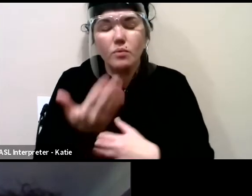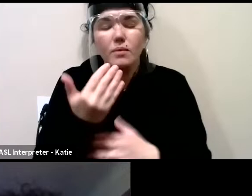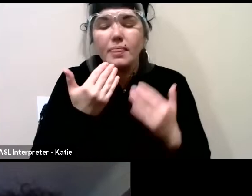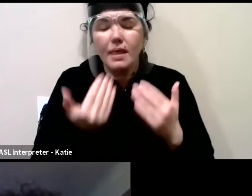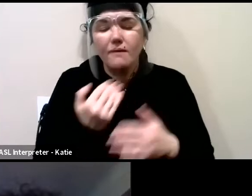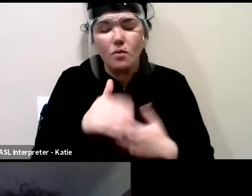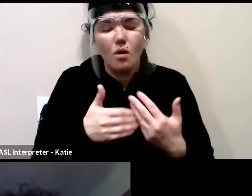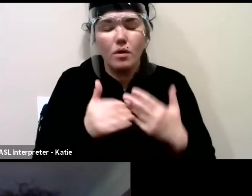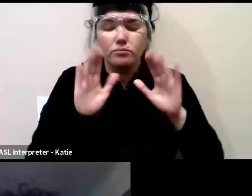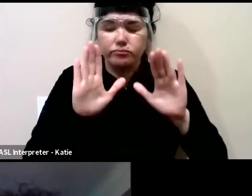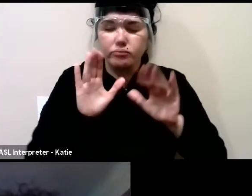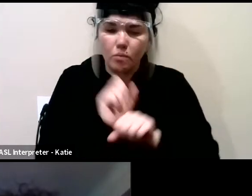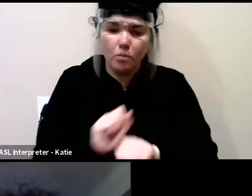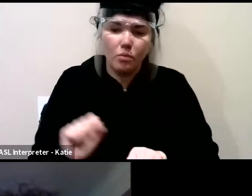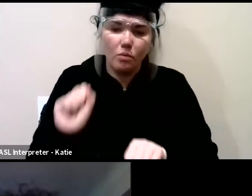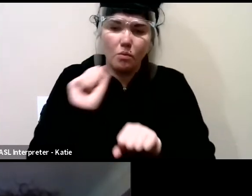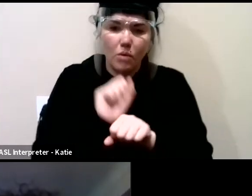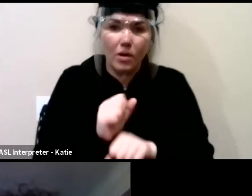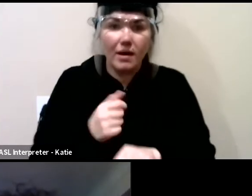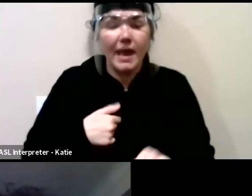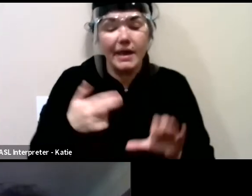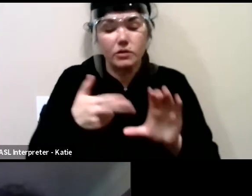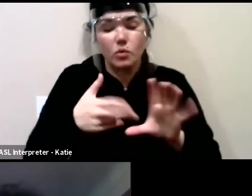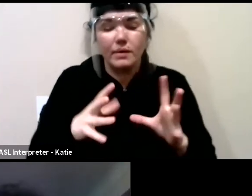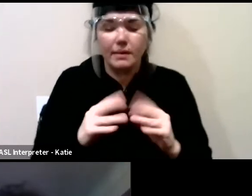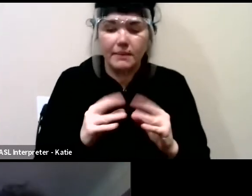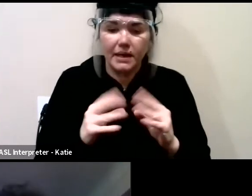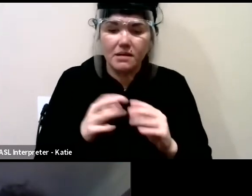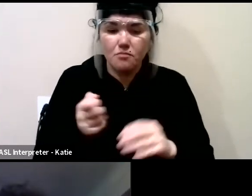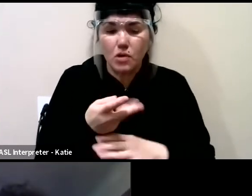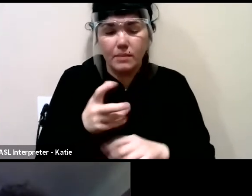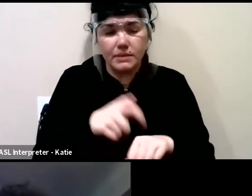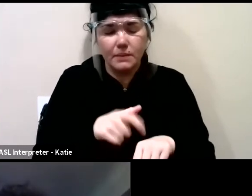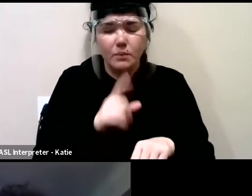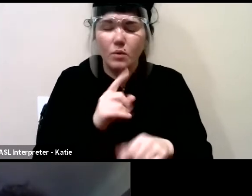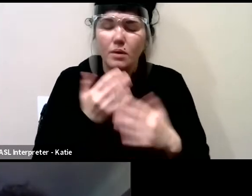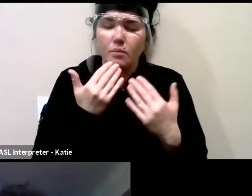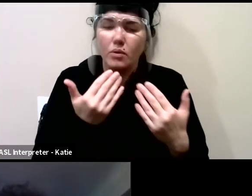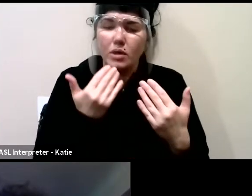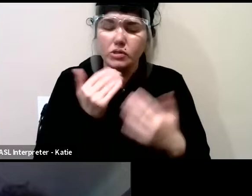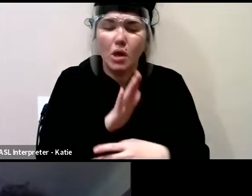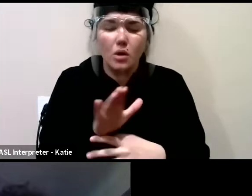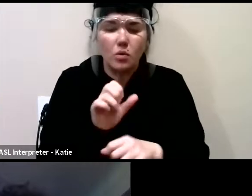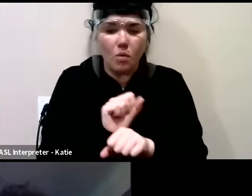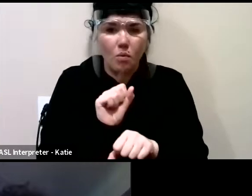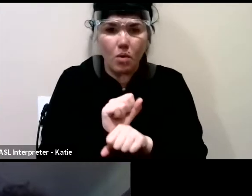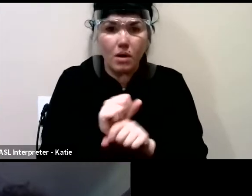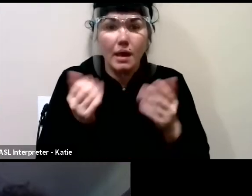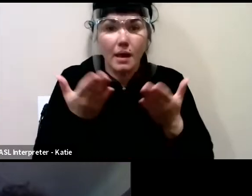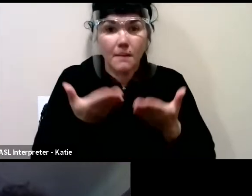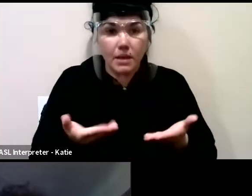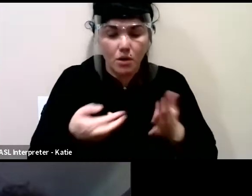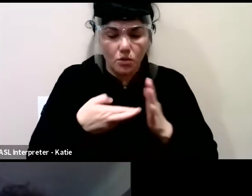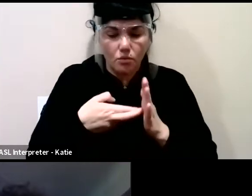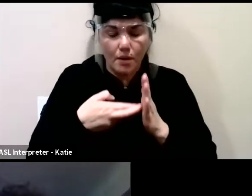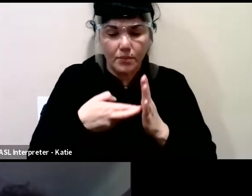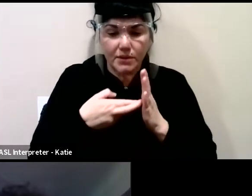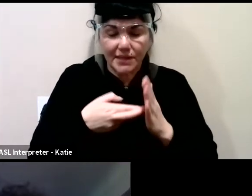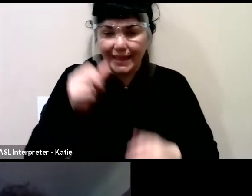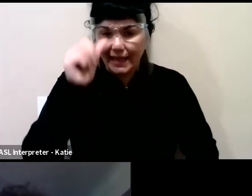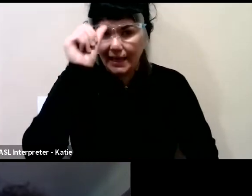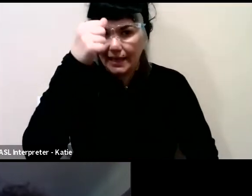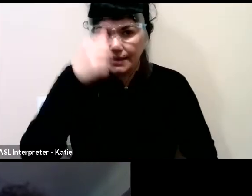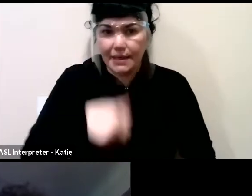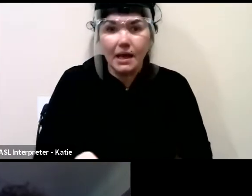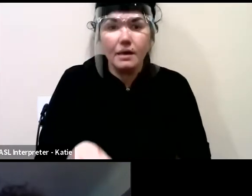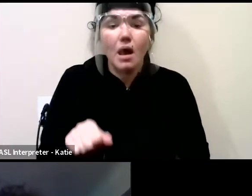great work you're doing i have joined the meeting a couple of times and i really appreciate your work i'm here to represent the indian american community